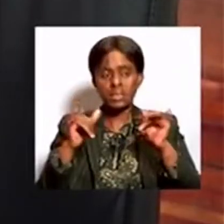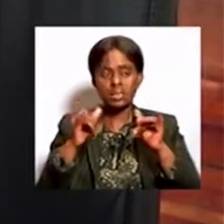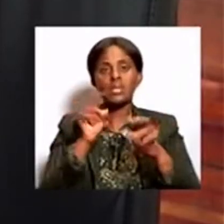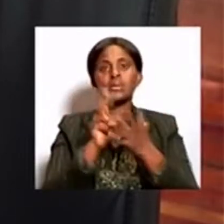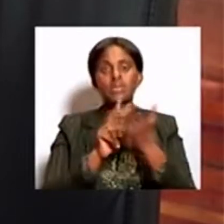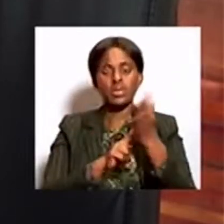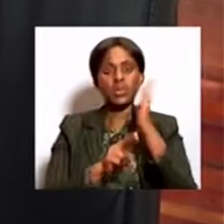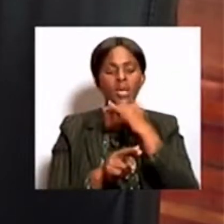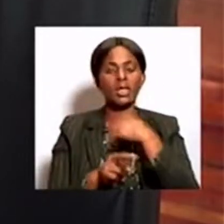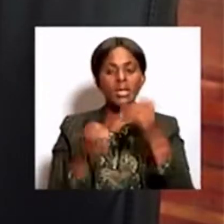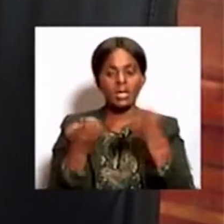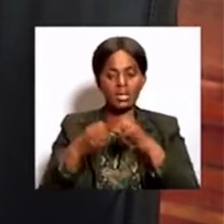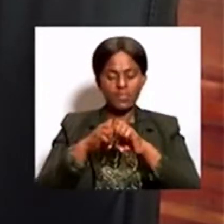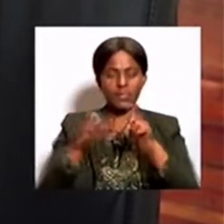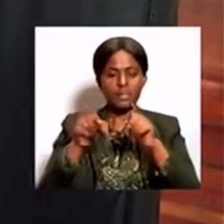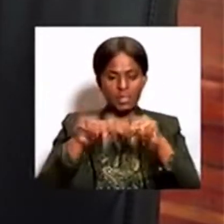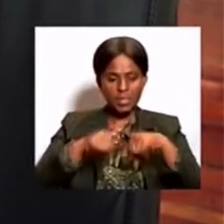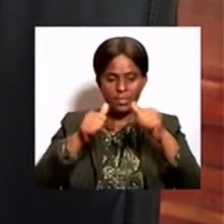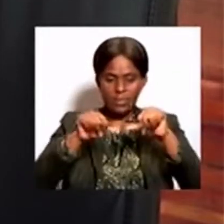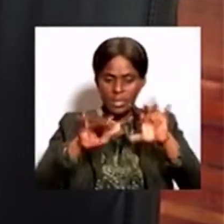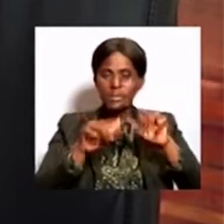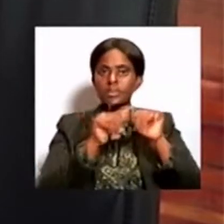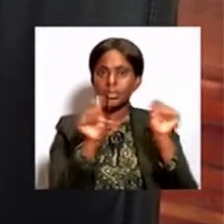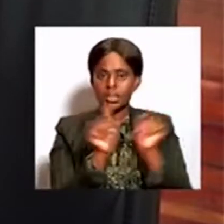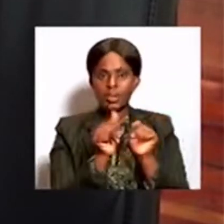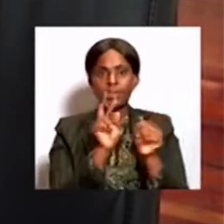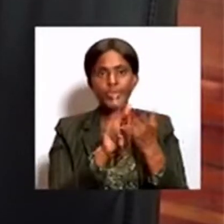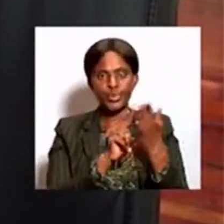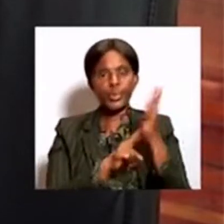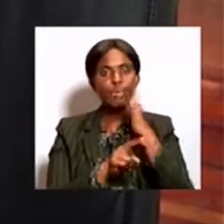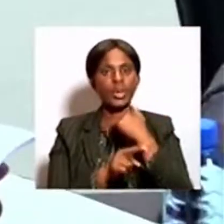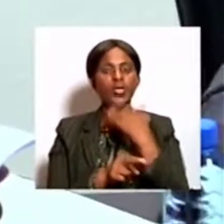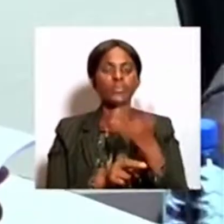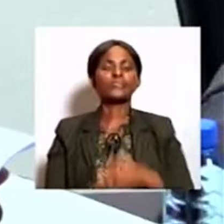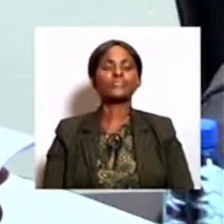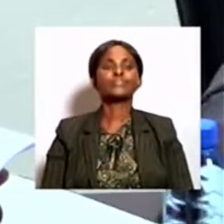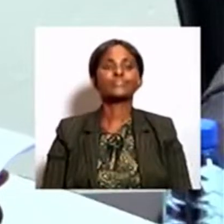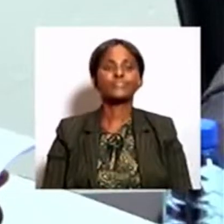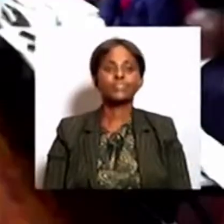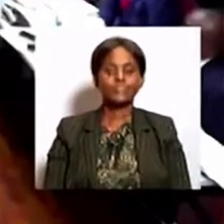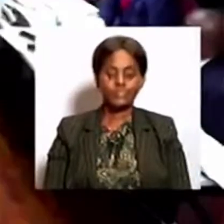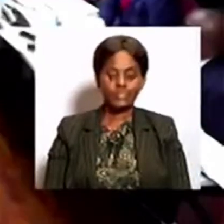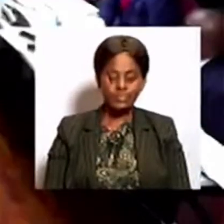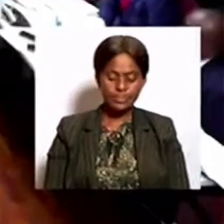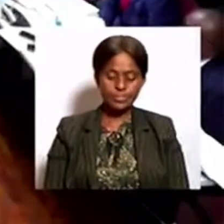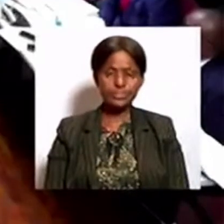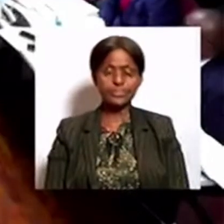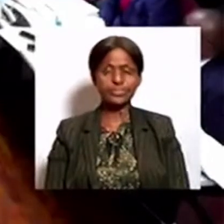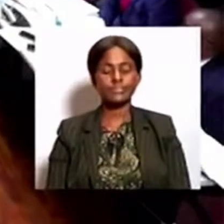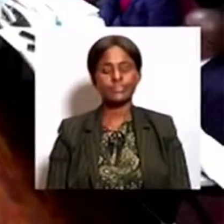reported. Even when we went to Auditor General, we reported that. Honorable Mitten.